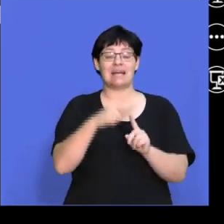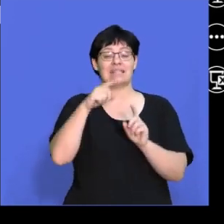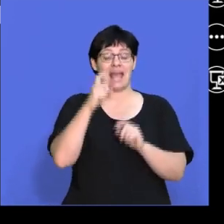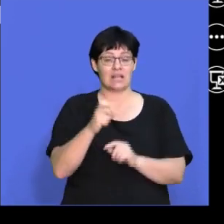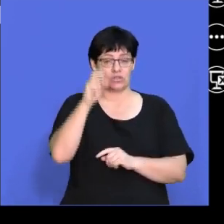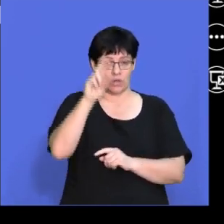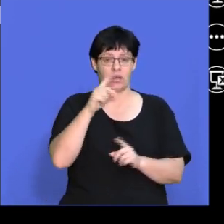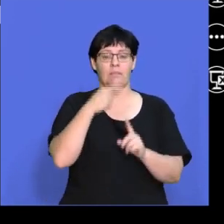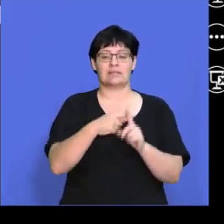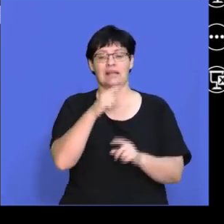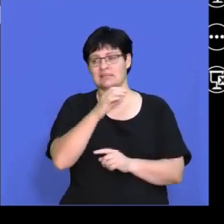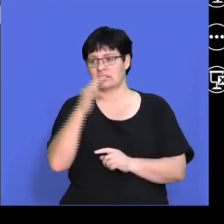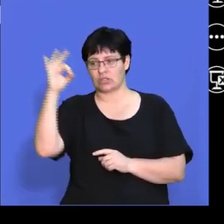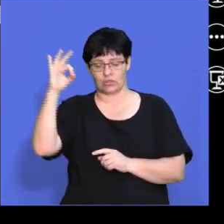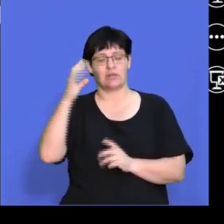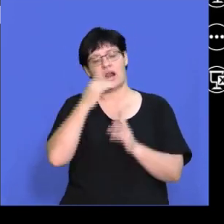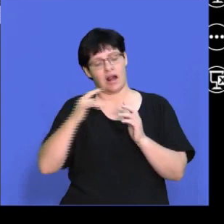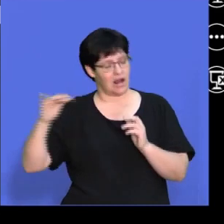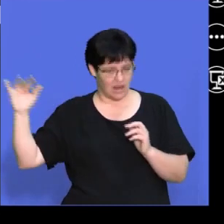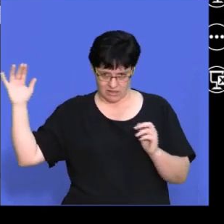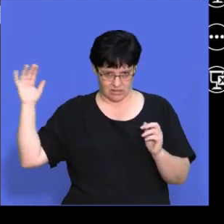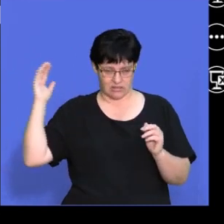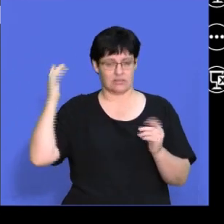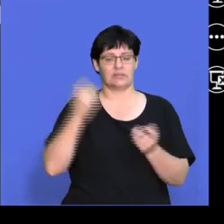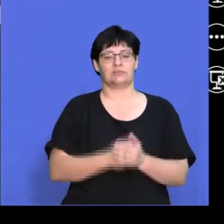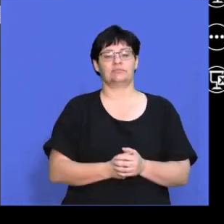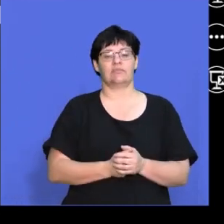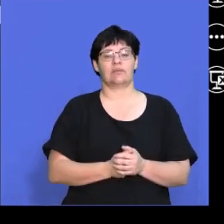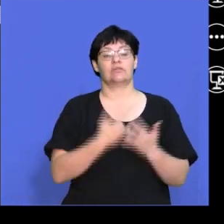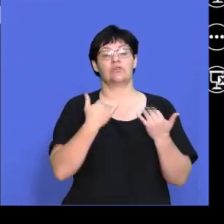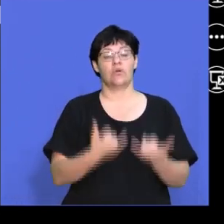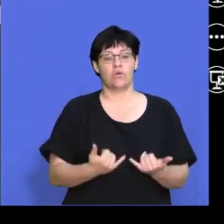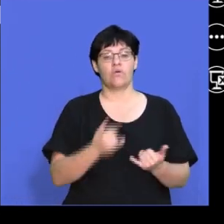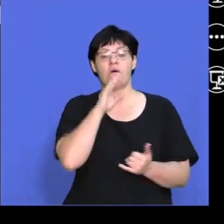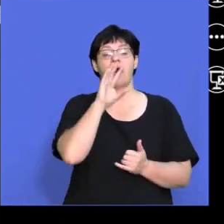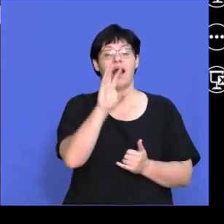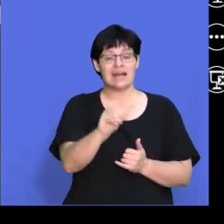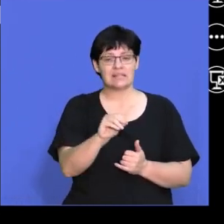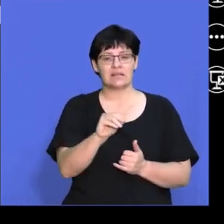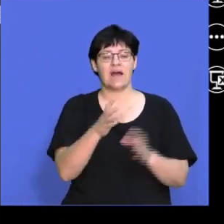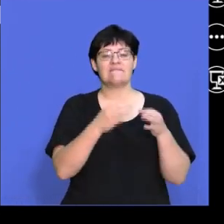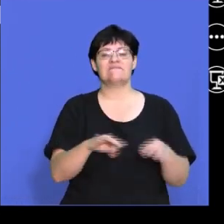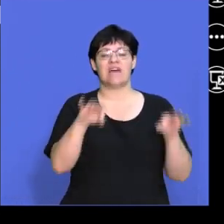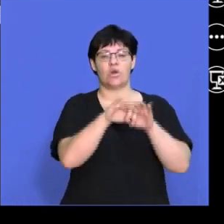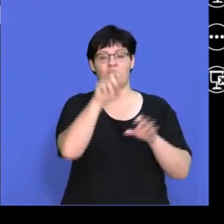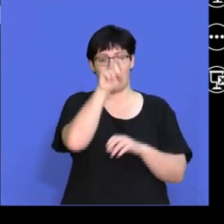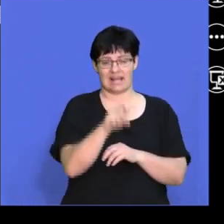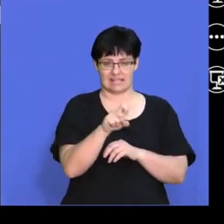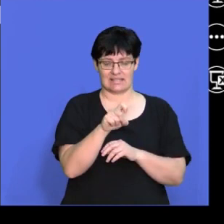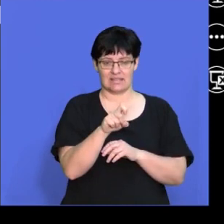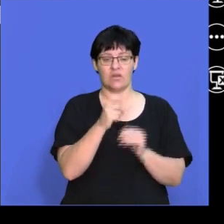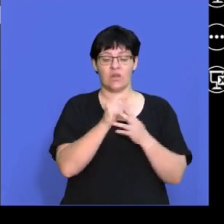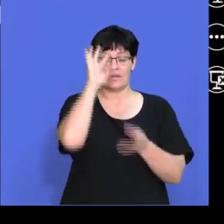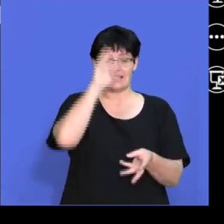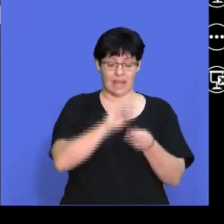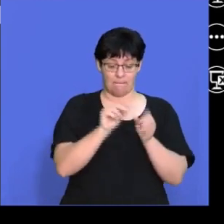x squared minus x cubed, also to infinity and beyond. Okay, so we're asked to determine the values of x for